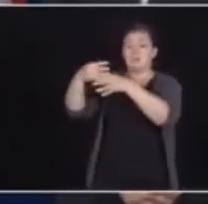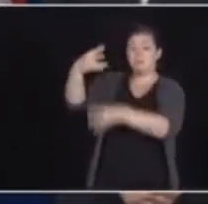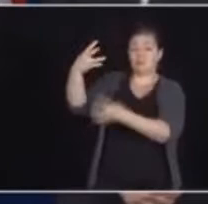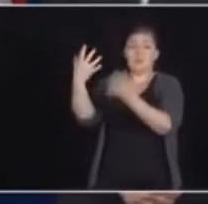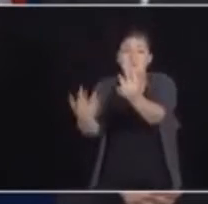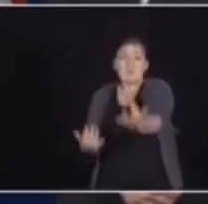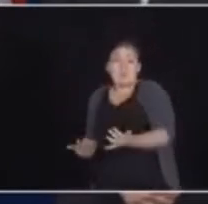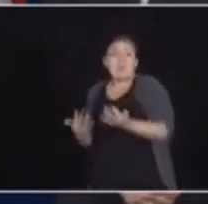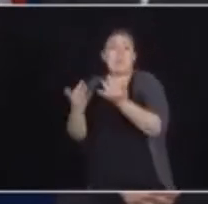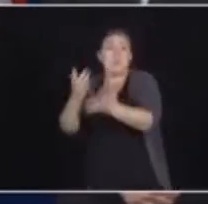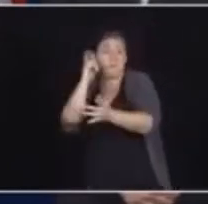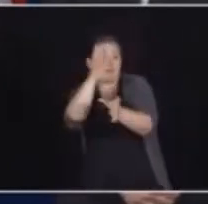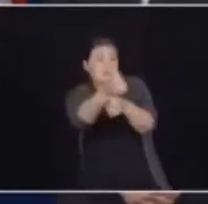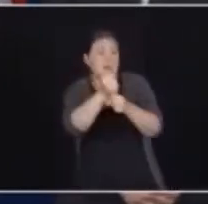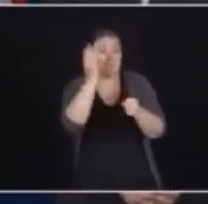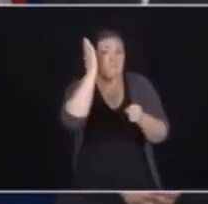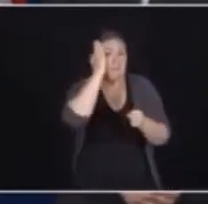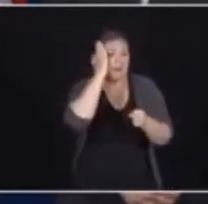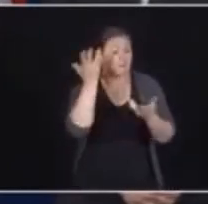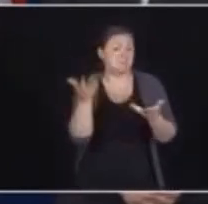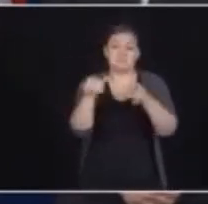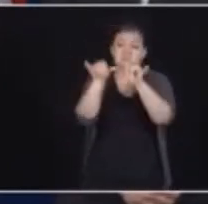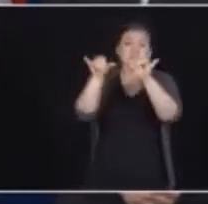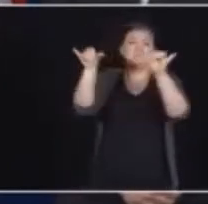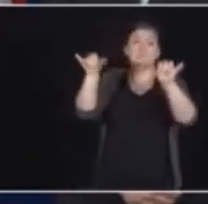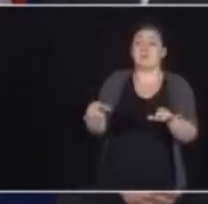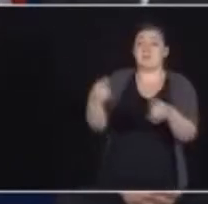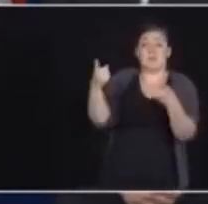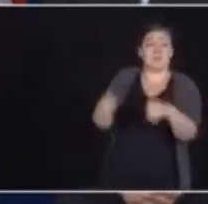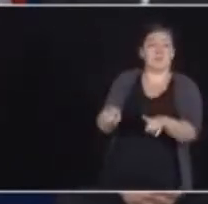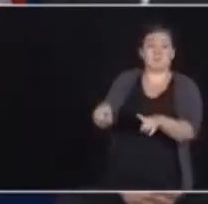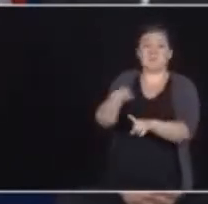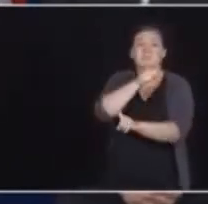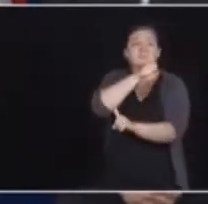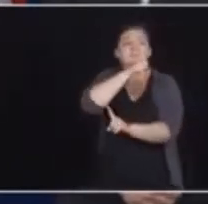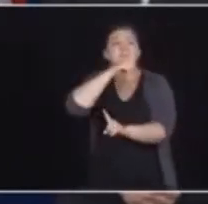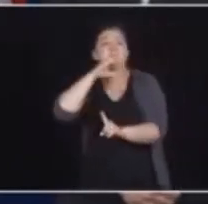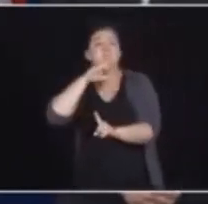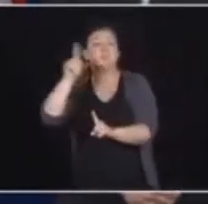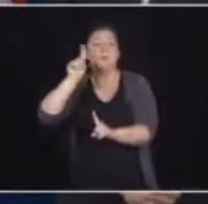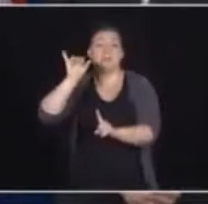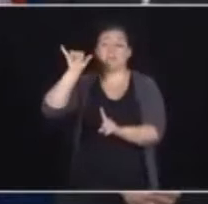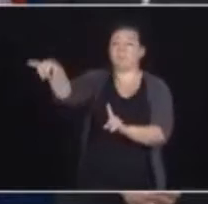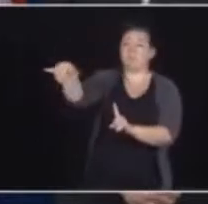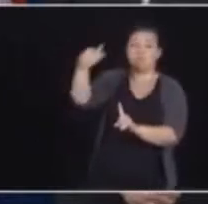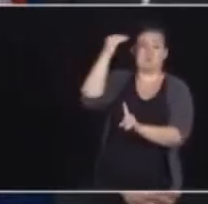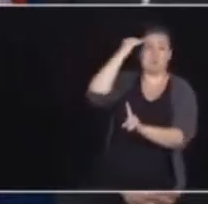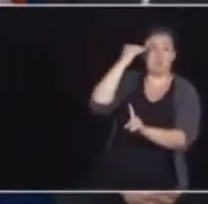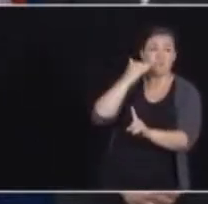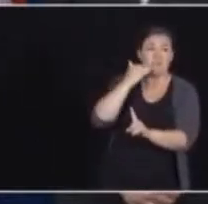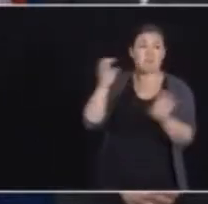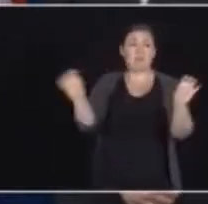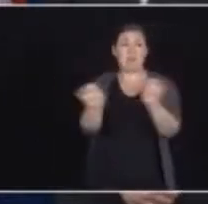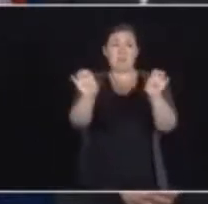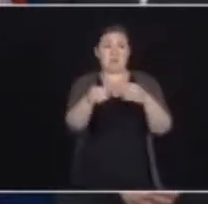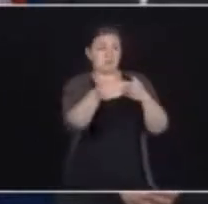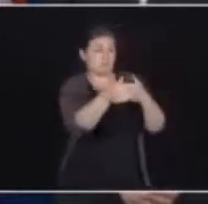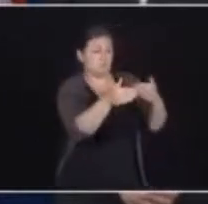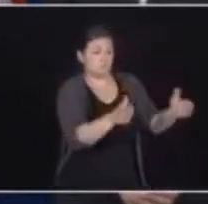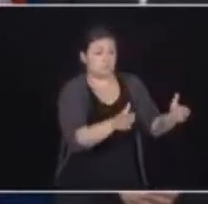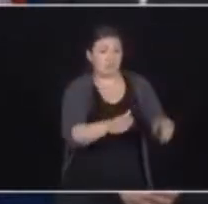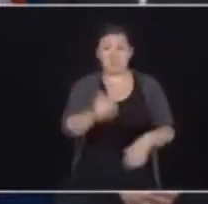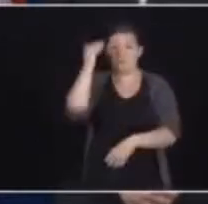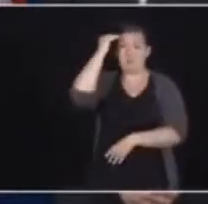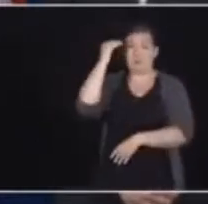where seniors are waiting in emergency rooms and hospital hallways. A system where many seniors are denied the comfort of